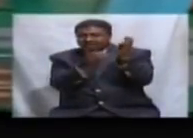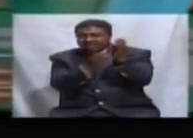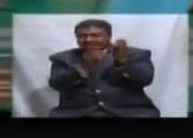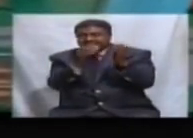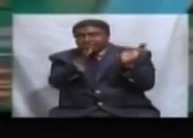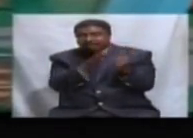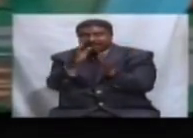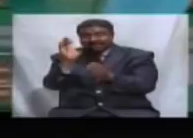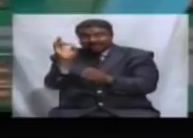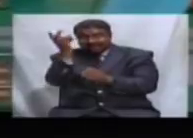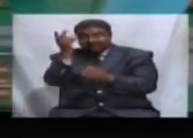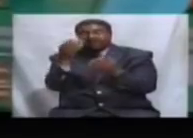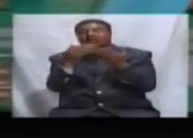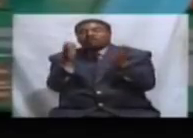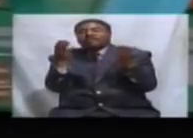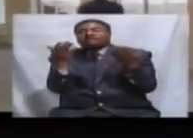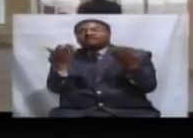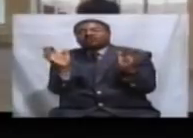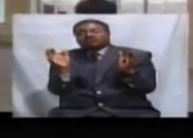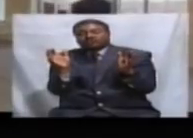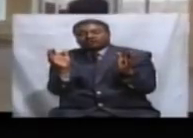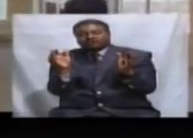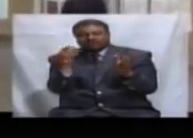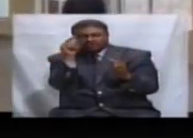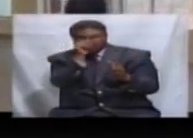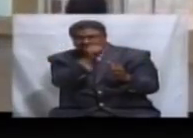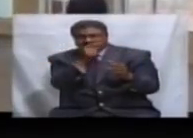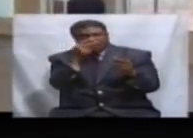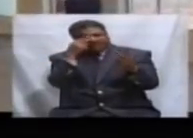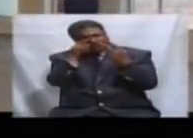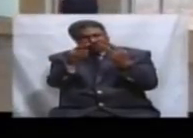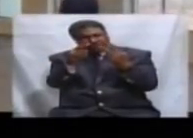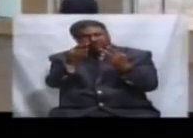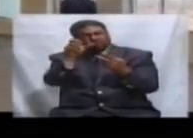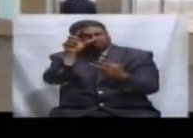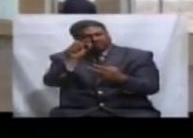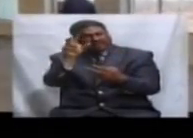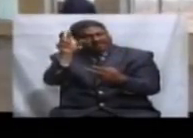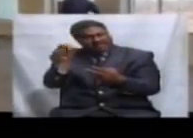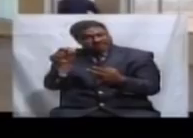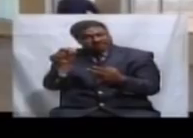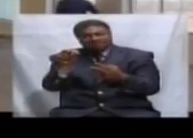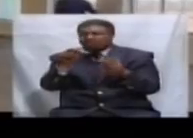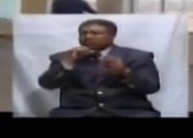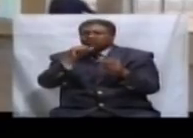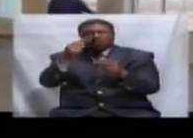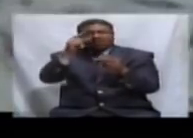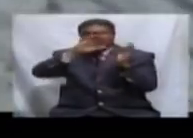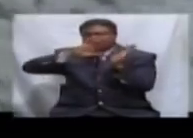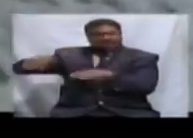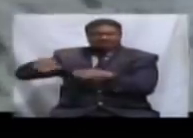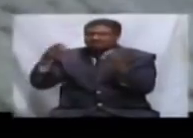a theme, Accelerating Development Efforts Towards Vision 2030 Without Leaving Anyone Behind. Through the